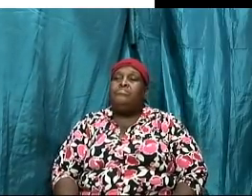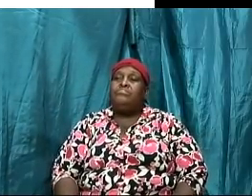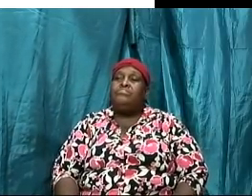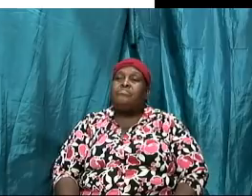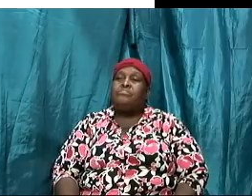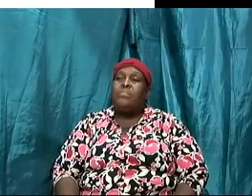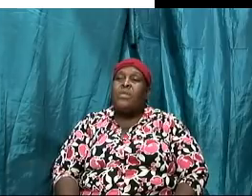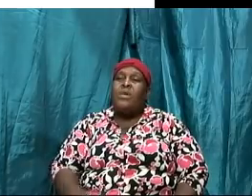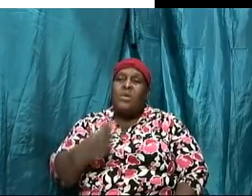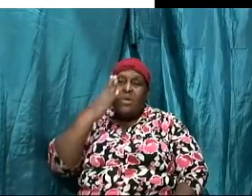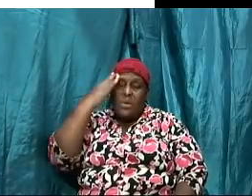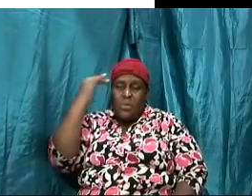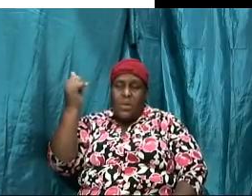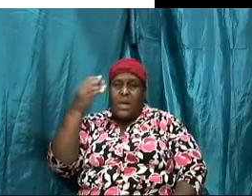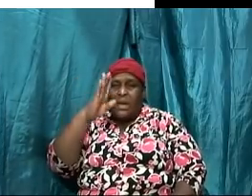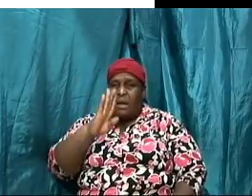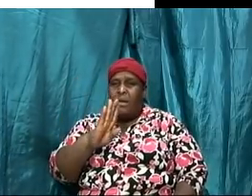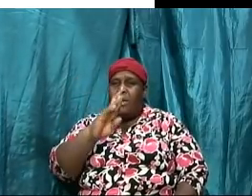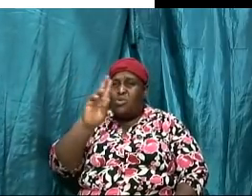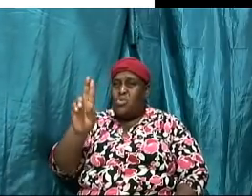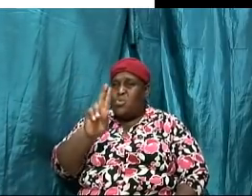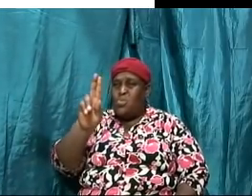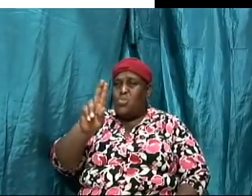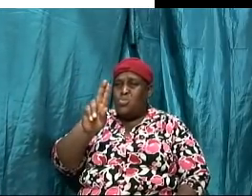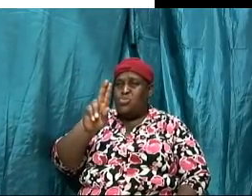God used the term remember.